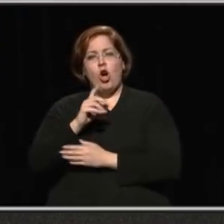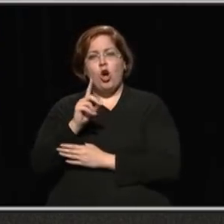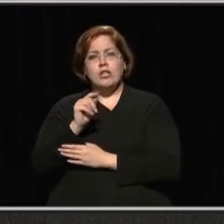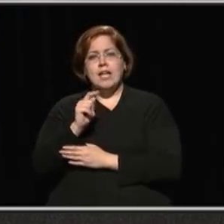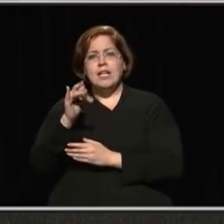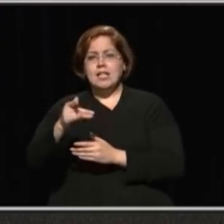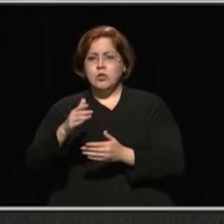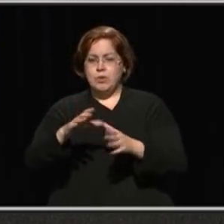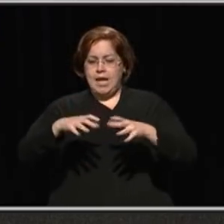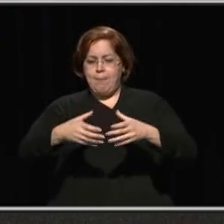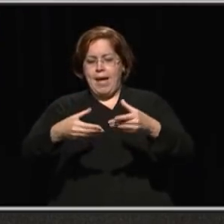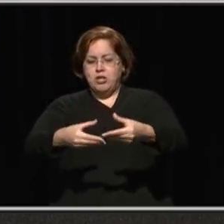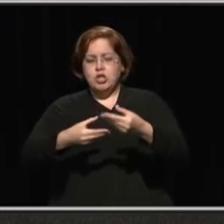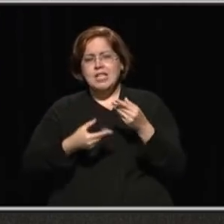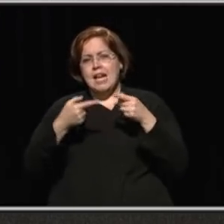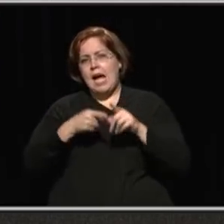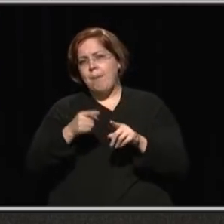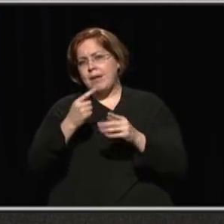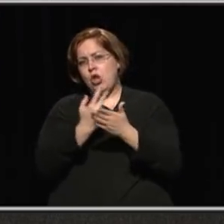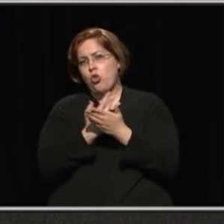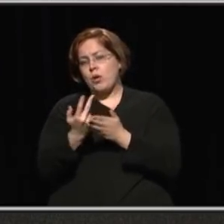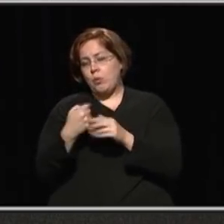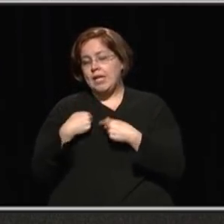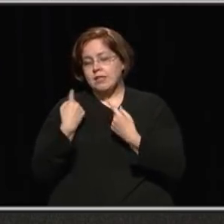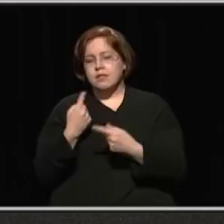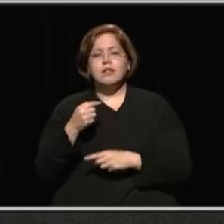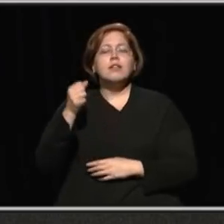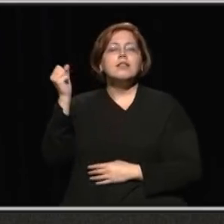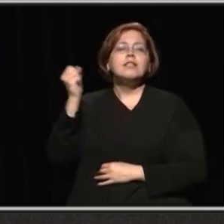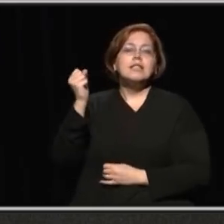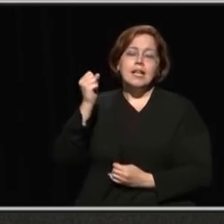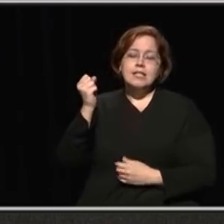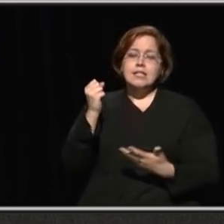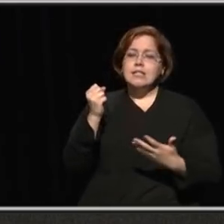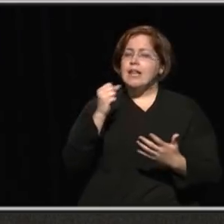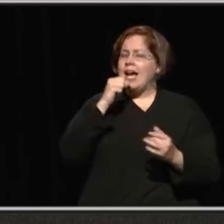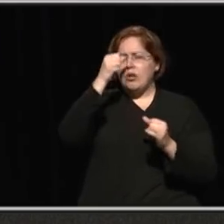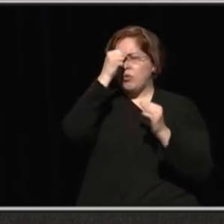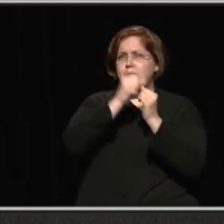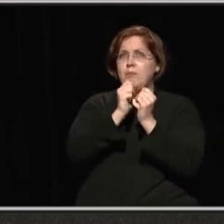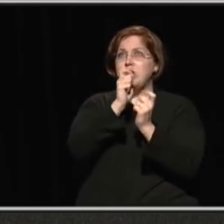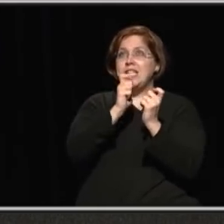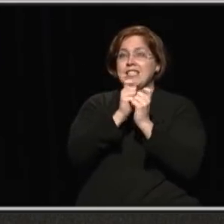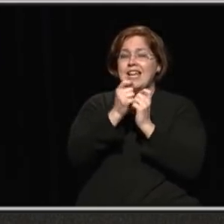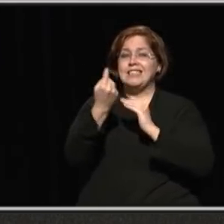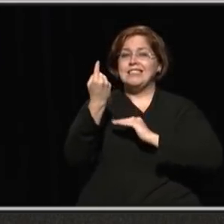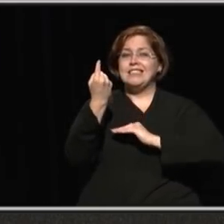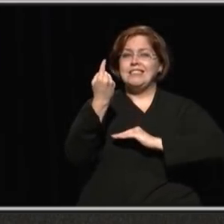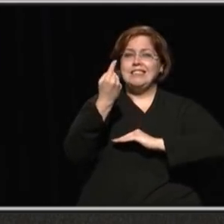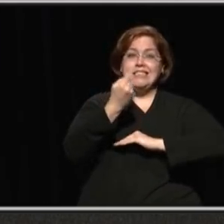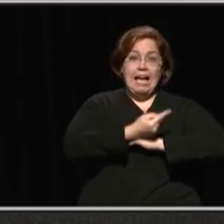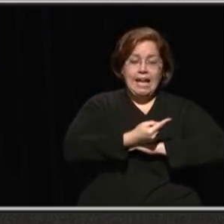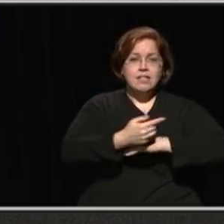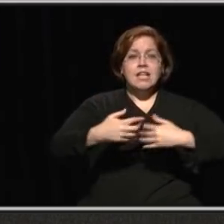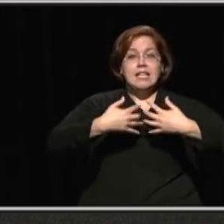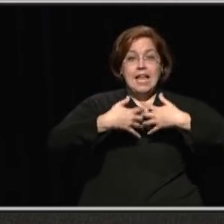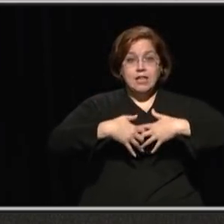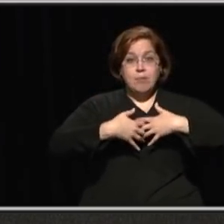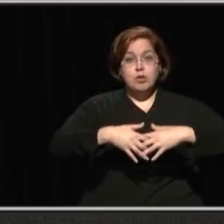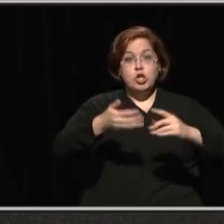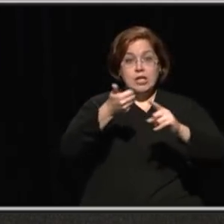batch of data that occurred over the last 3 weeks, though. Right, there was, I'm not going to remember the exact day that the machine